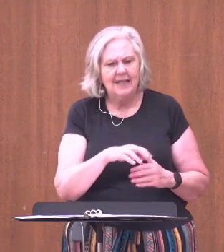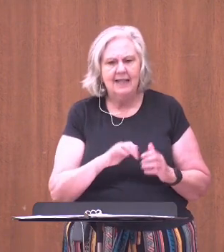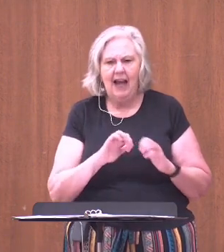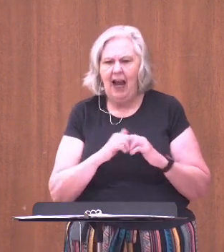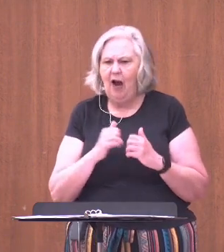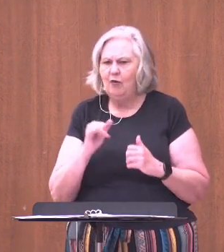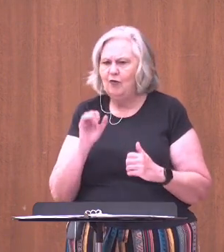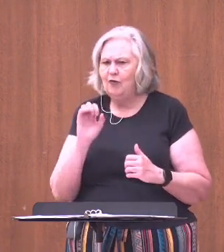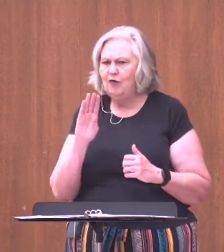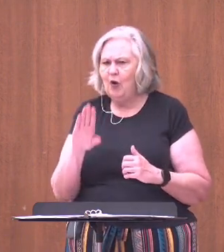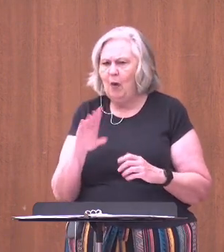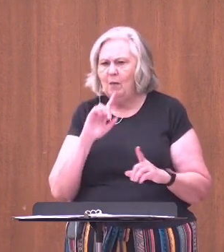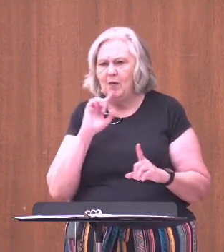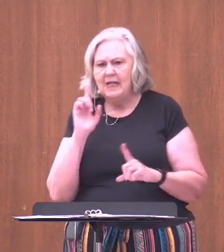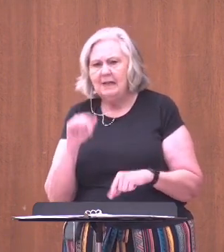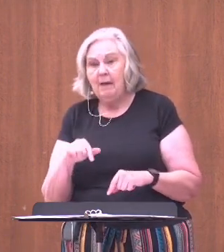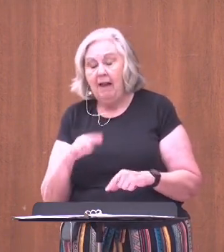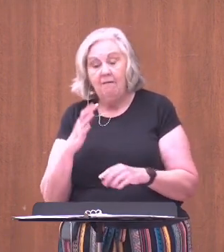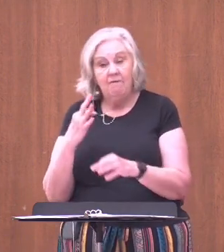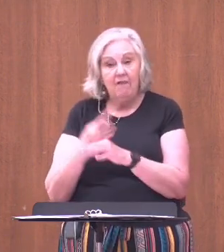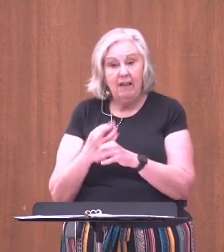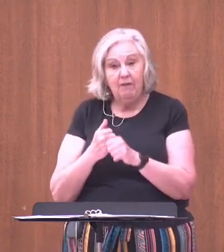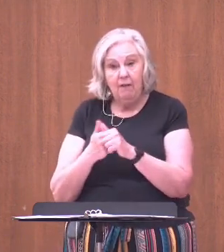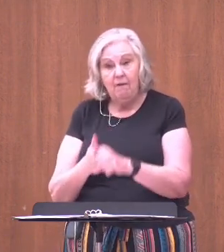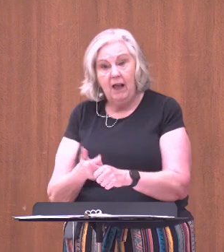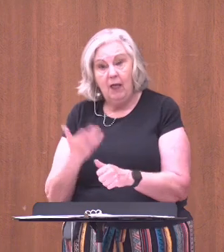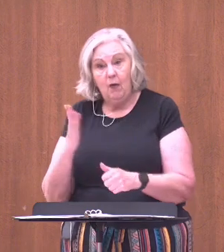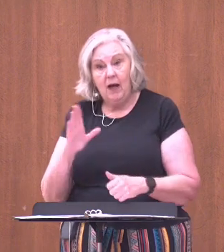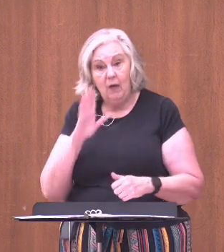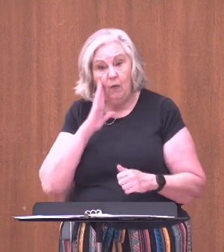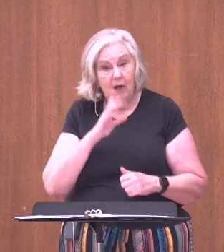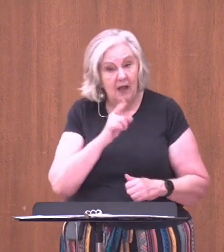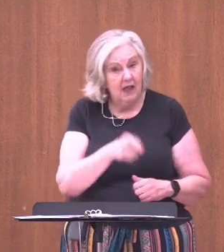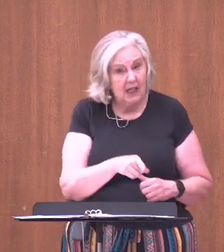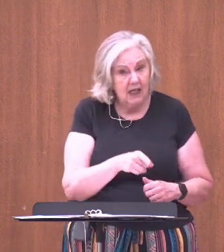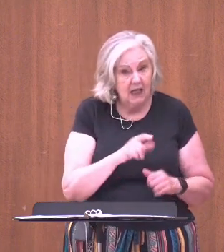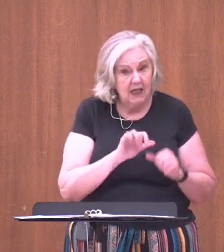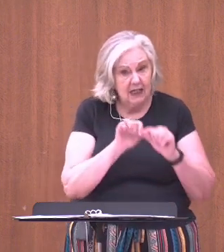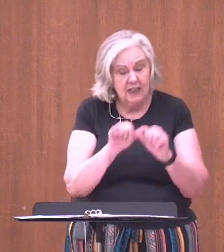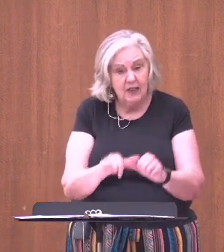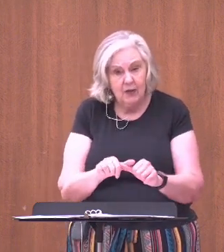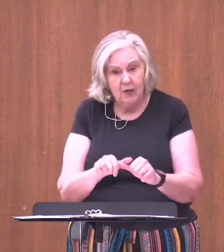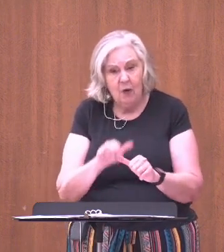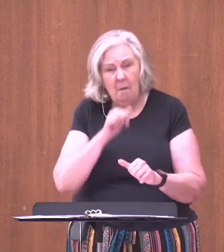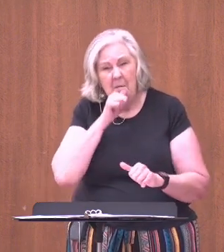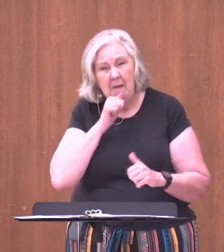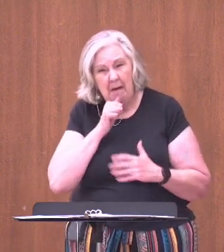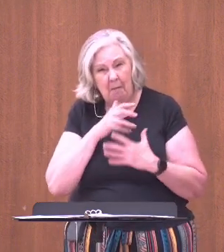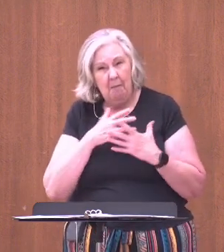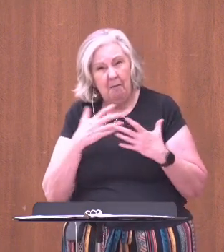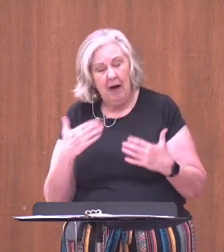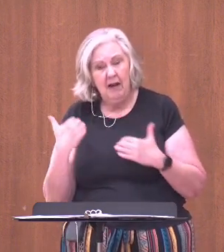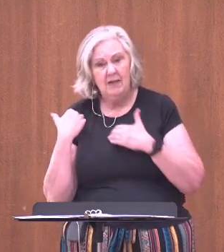Job respond? Will he be faithful? Who can bear so much?